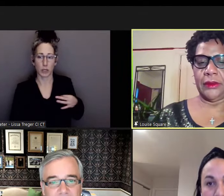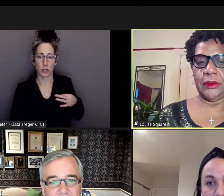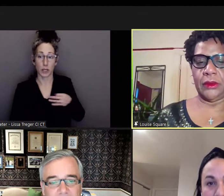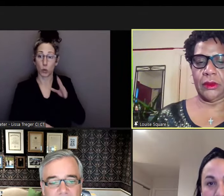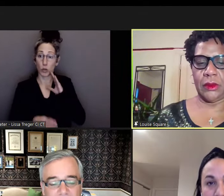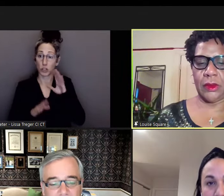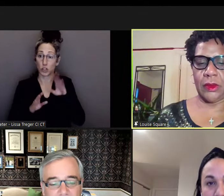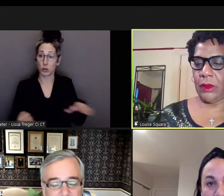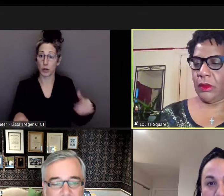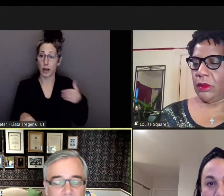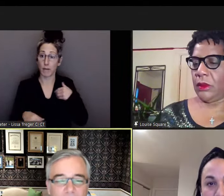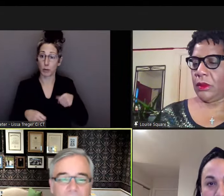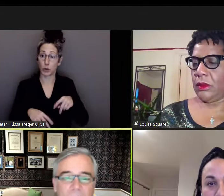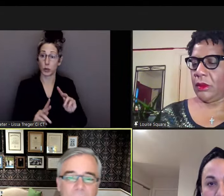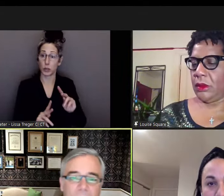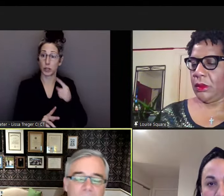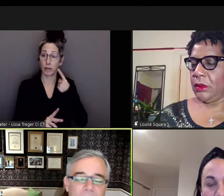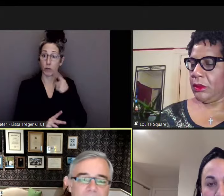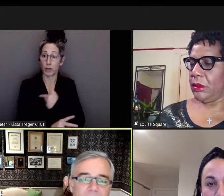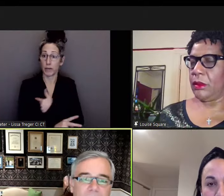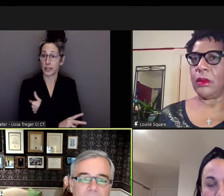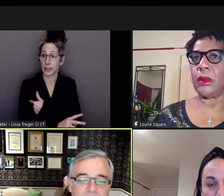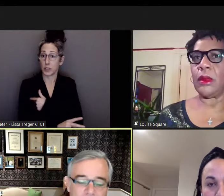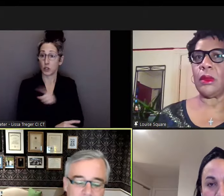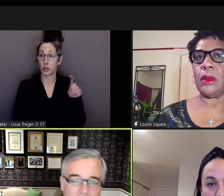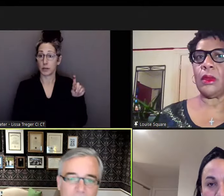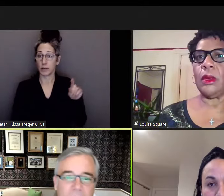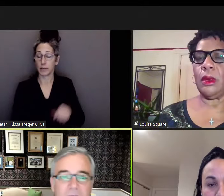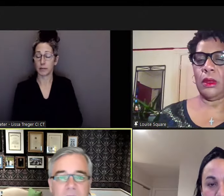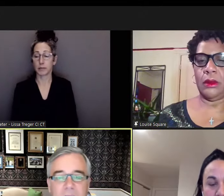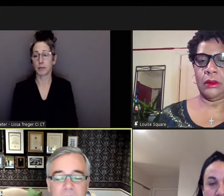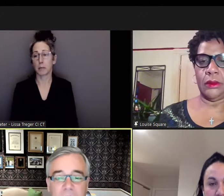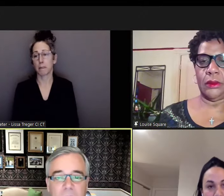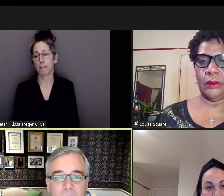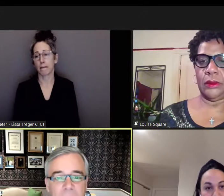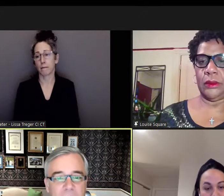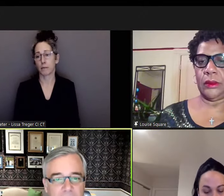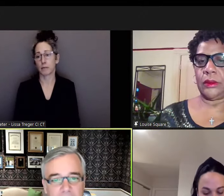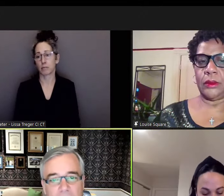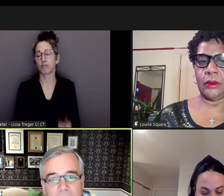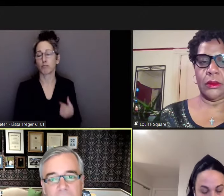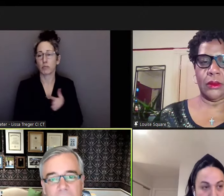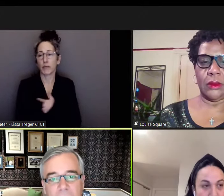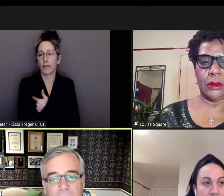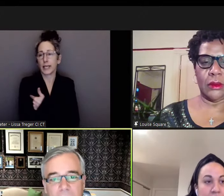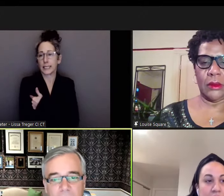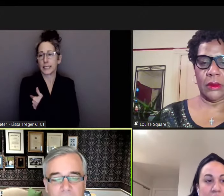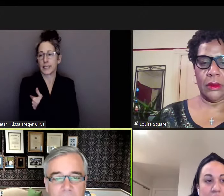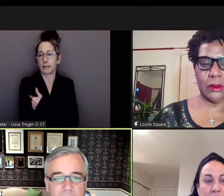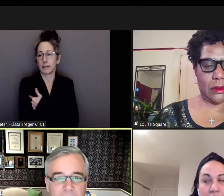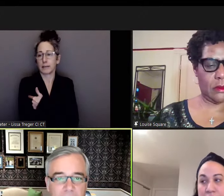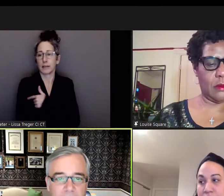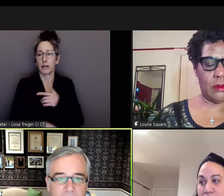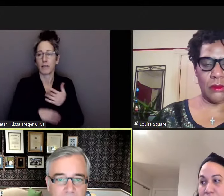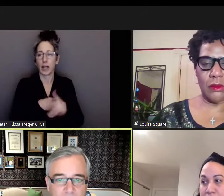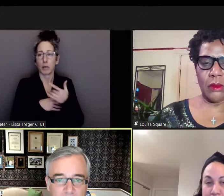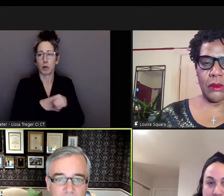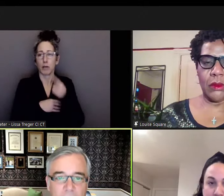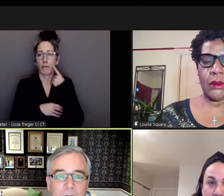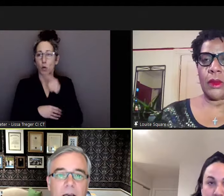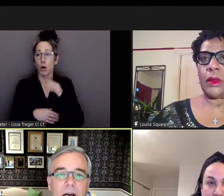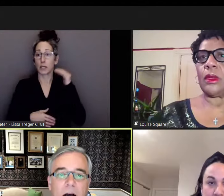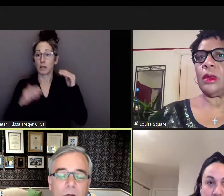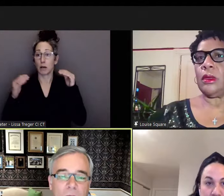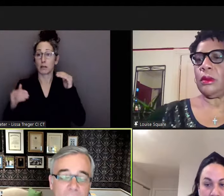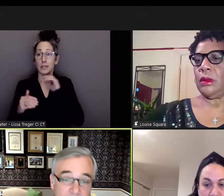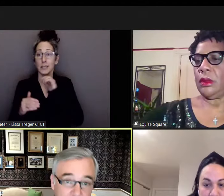vaccinated? Yeah, well, our vaccine is available, as I mentioned in the slides, for adults age 18 years and